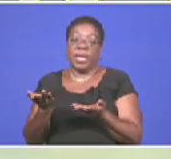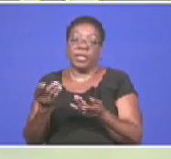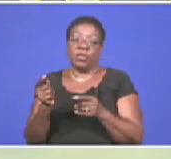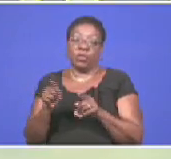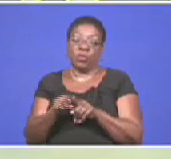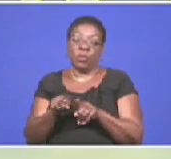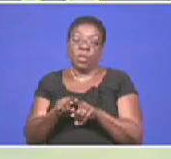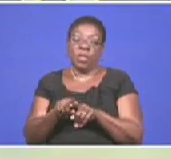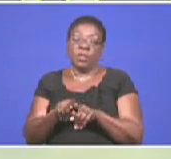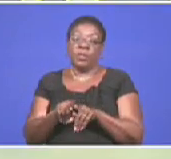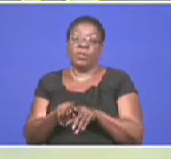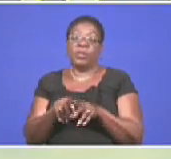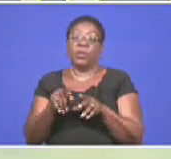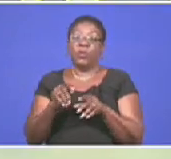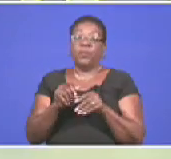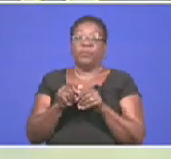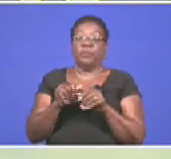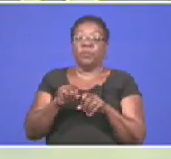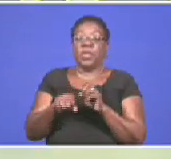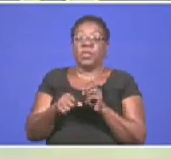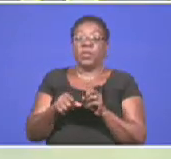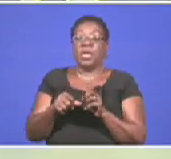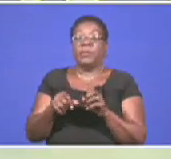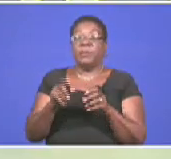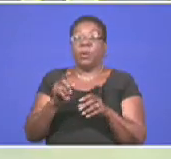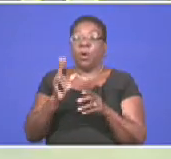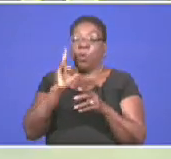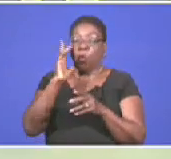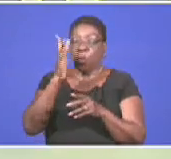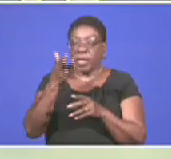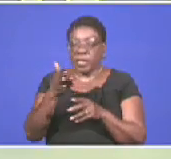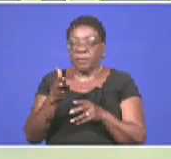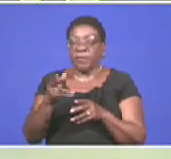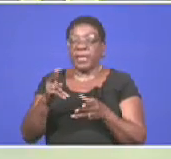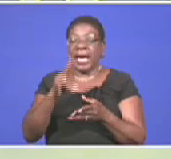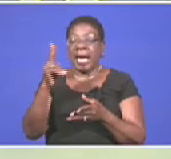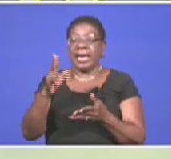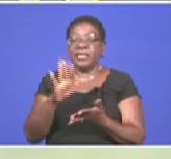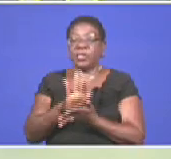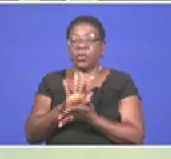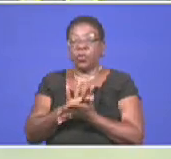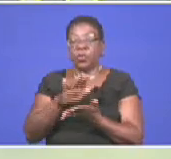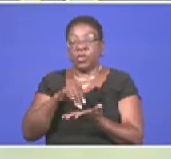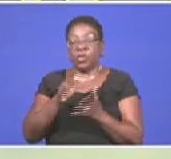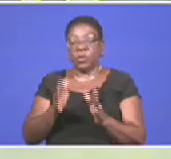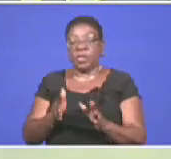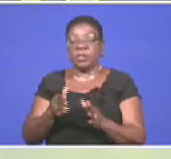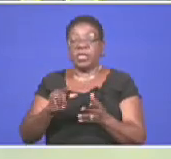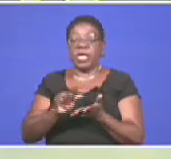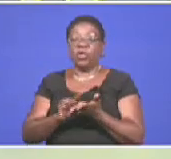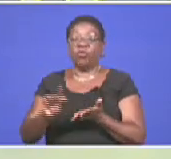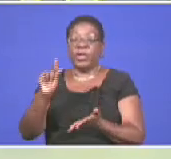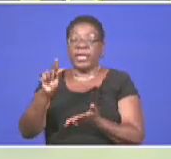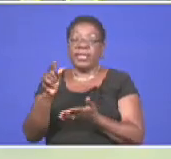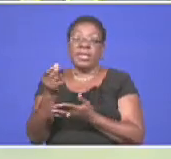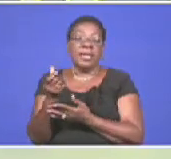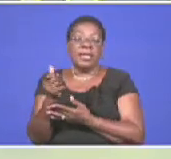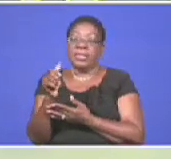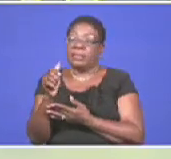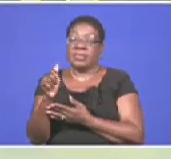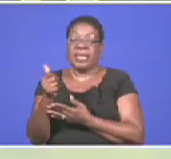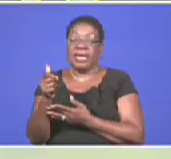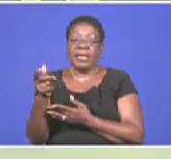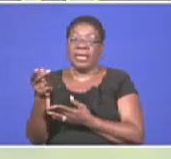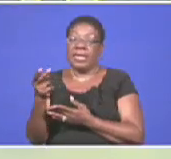been there still hanging around, so they'll be more of a high school team. And these scouts are also looking for freshmen, you know, guys